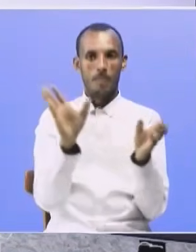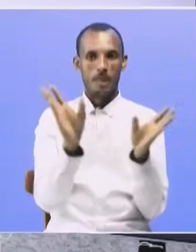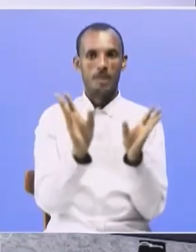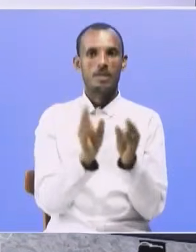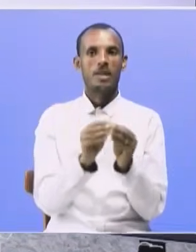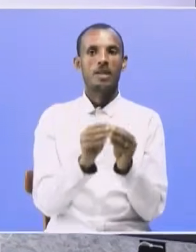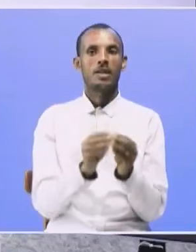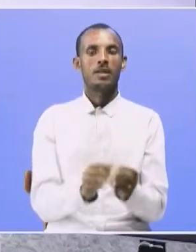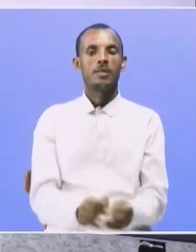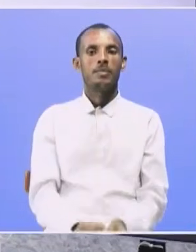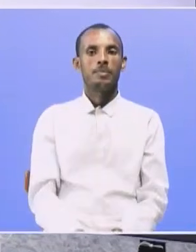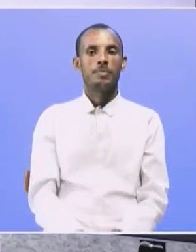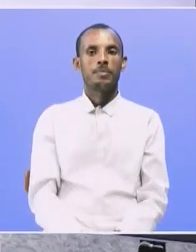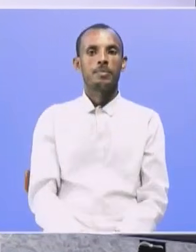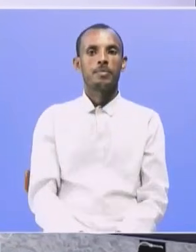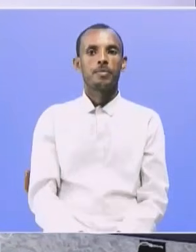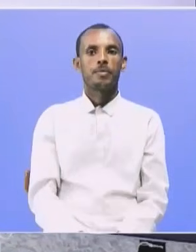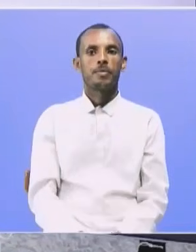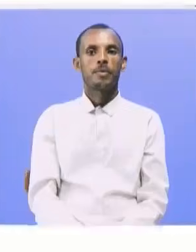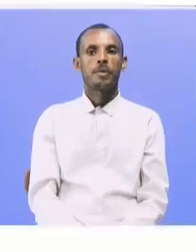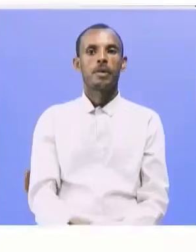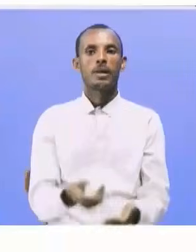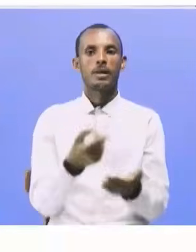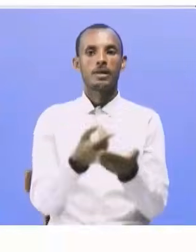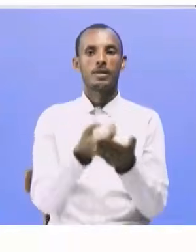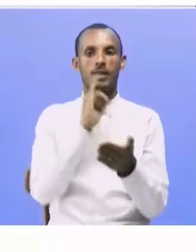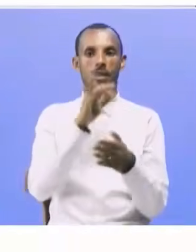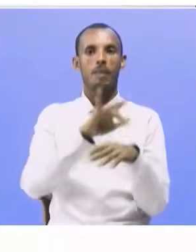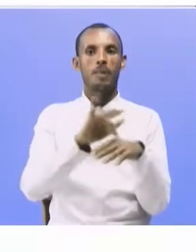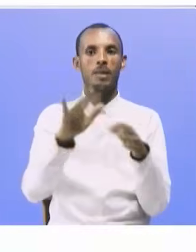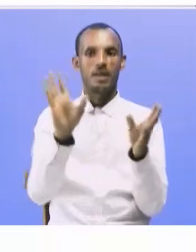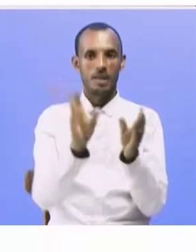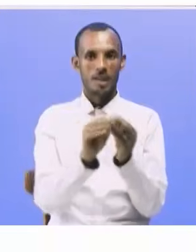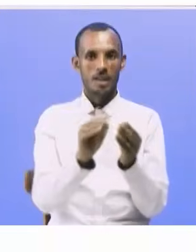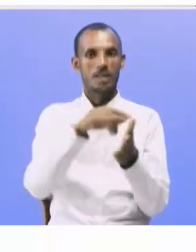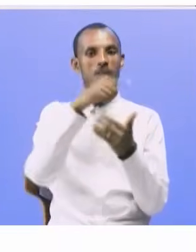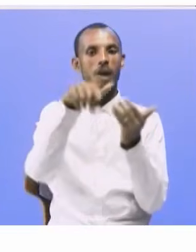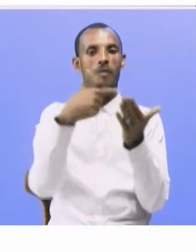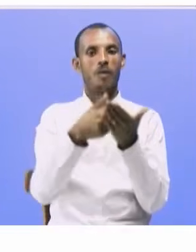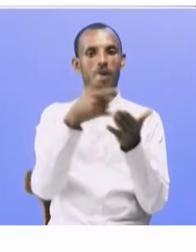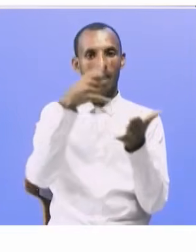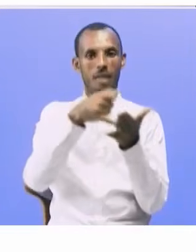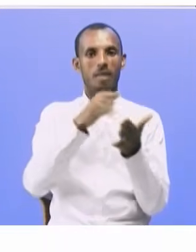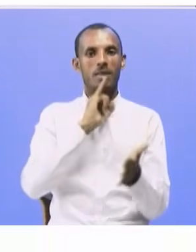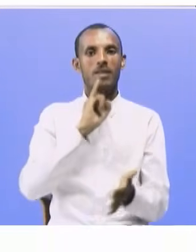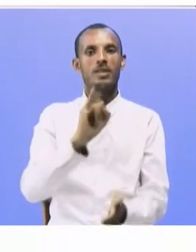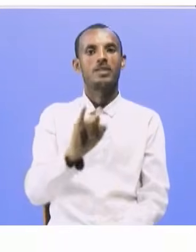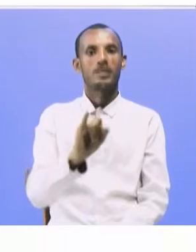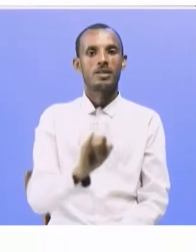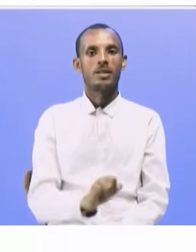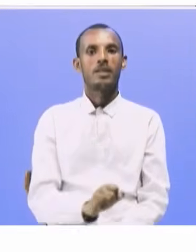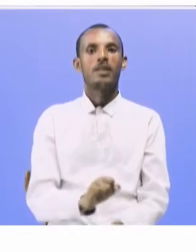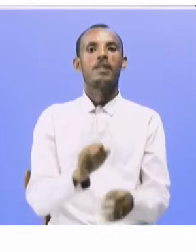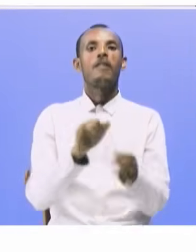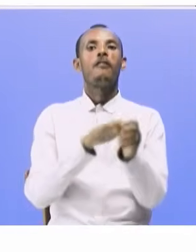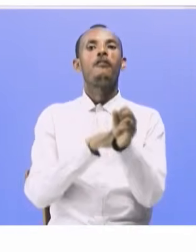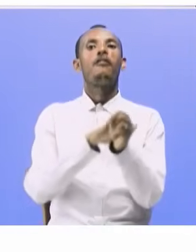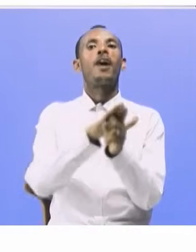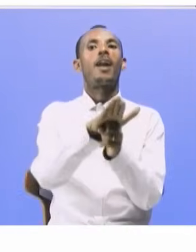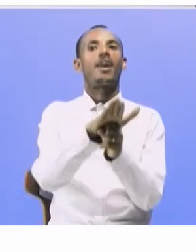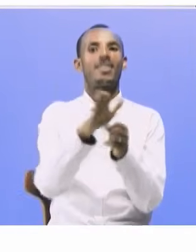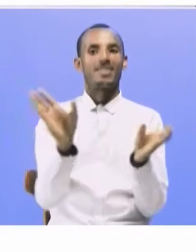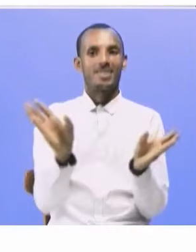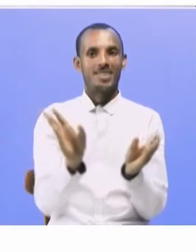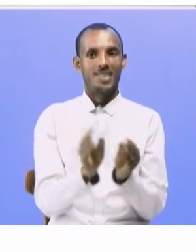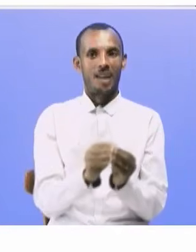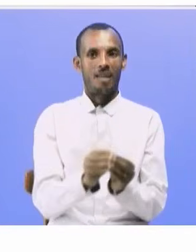is finite set. This is an empty set. Therefore, it is a finite set. It